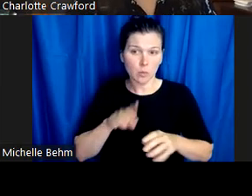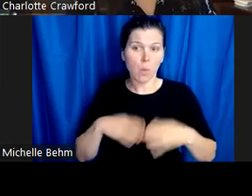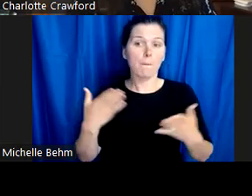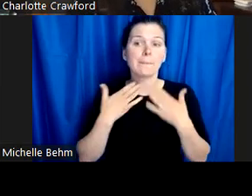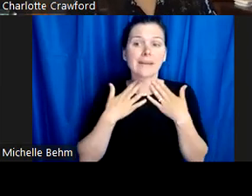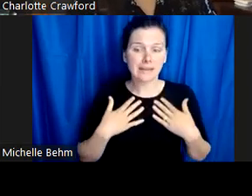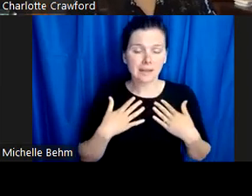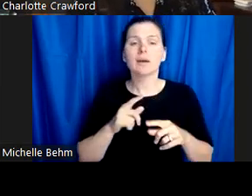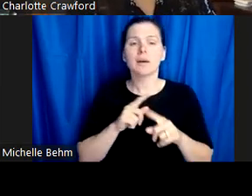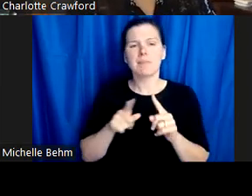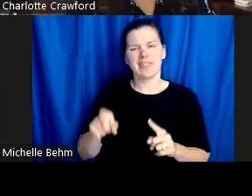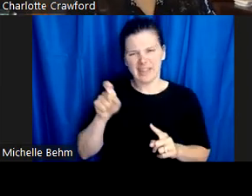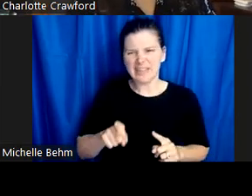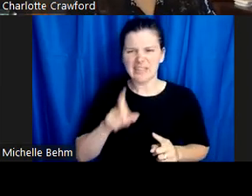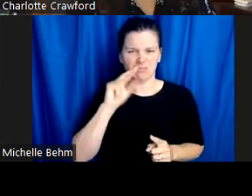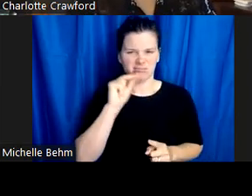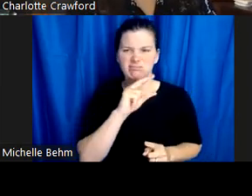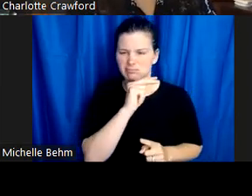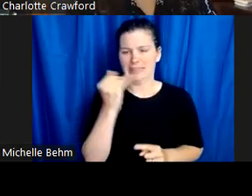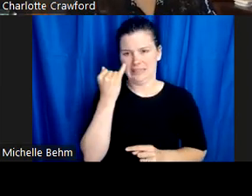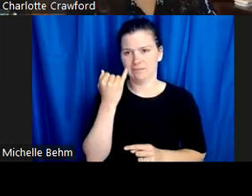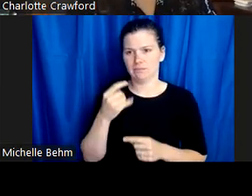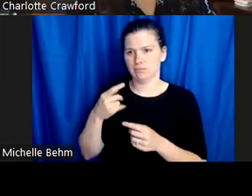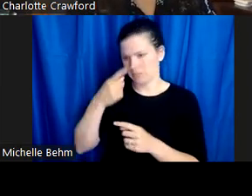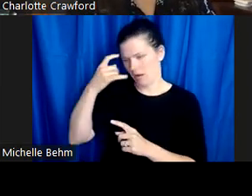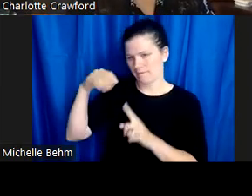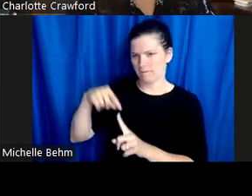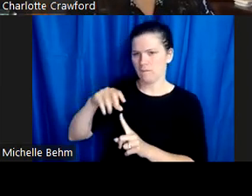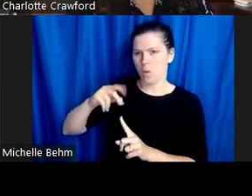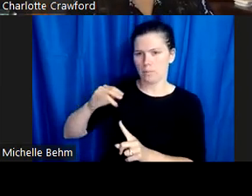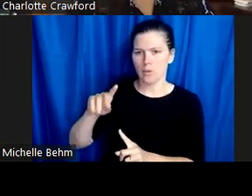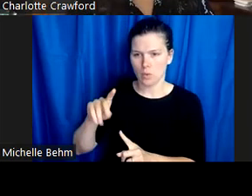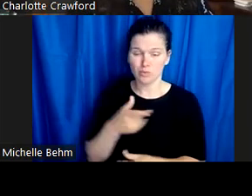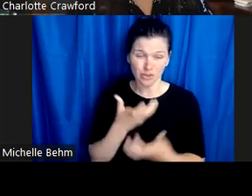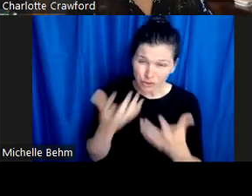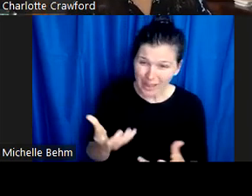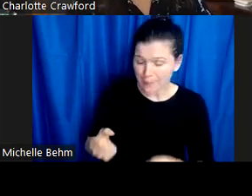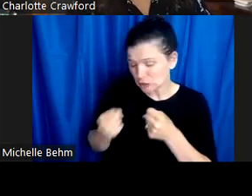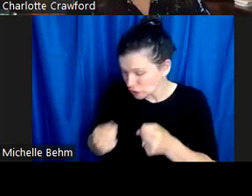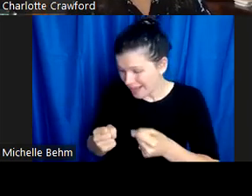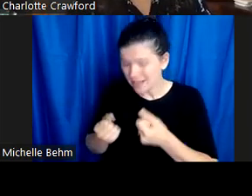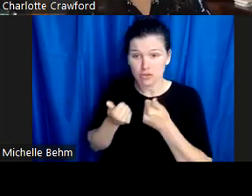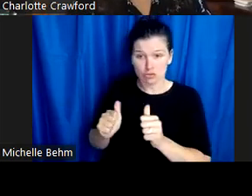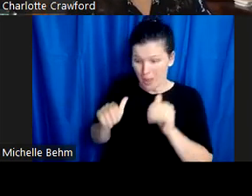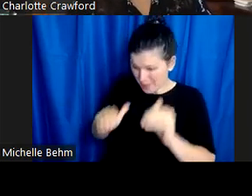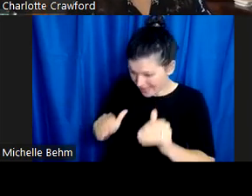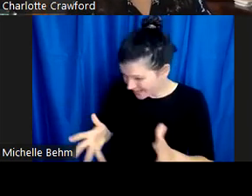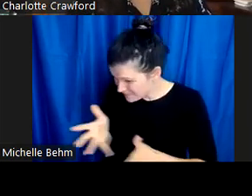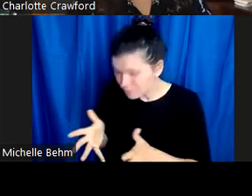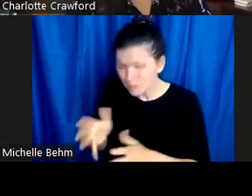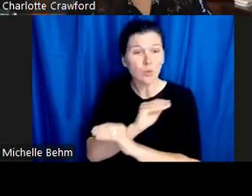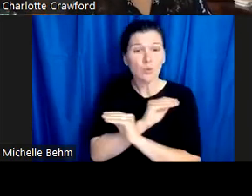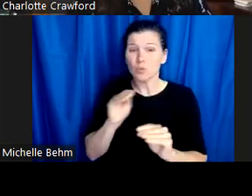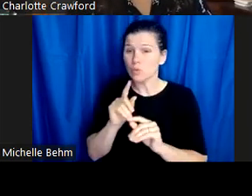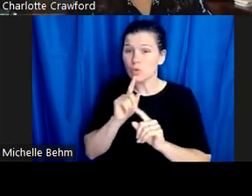but they need the Narcan if it's an opioid. So you're going to shout, shake them, try to wake them up. If there's no response, it says grind your